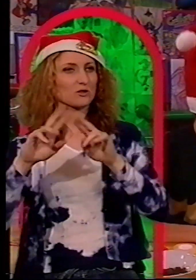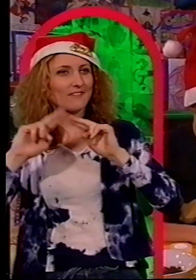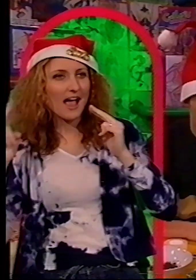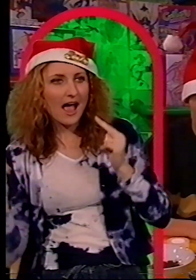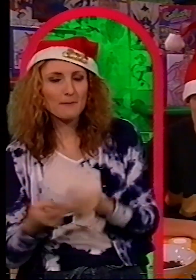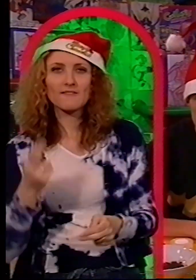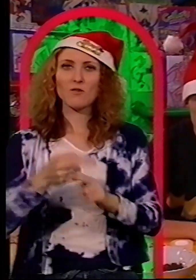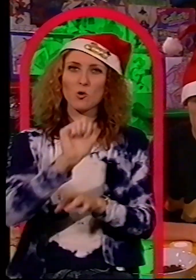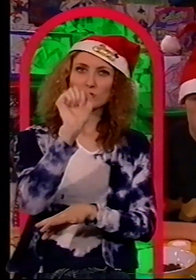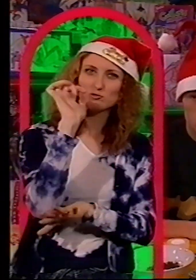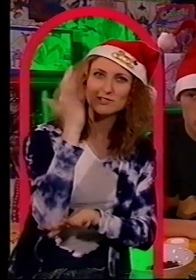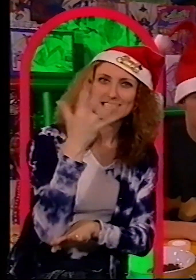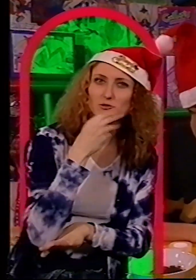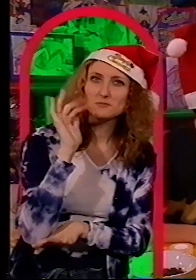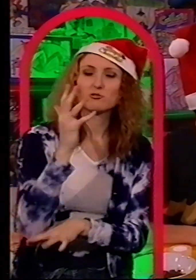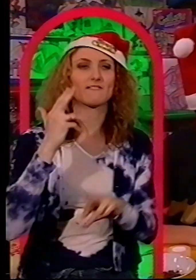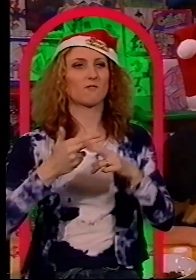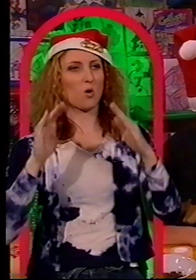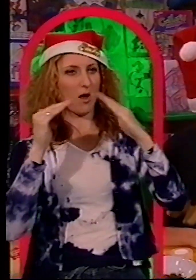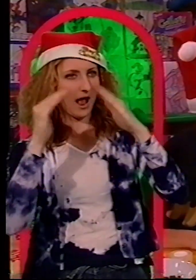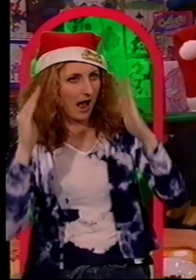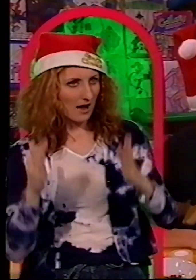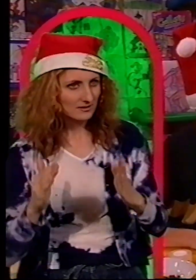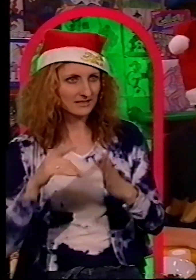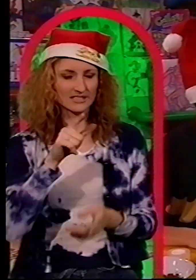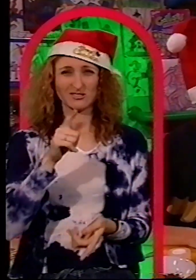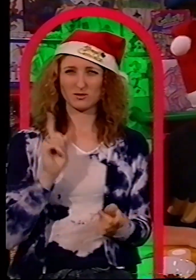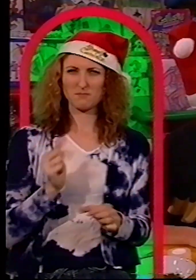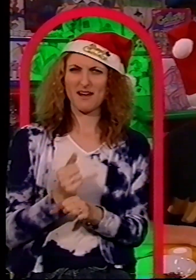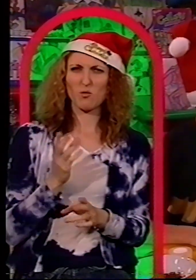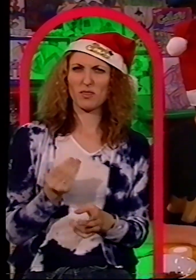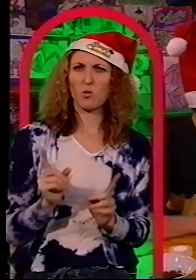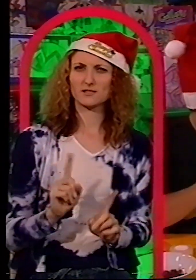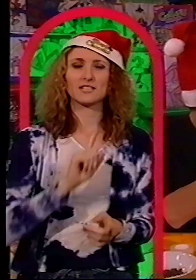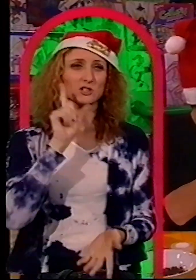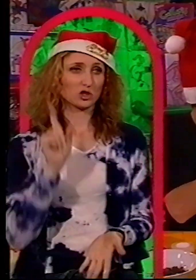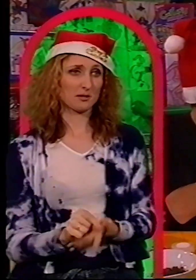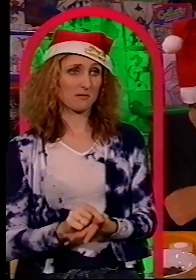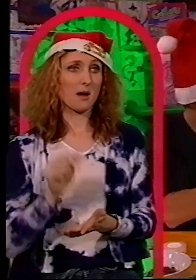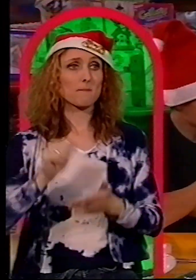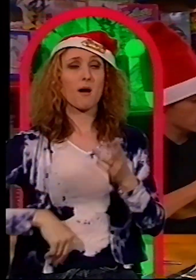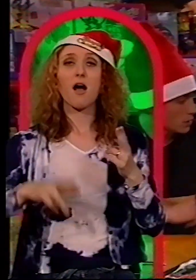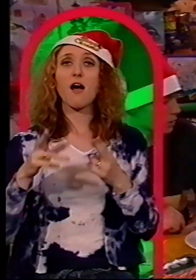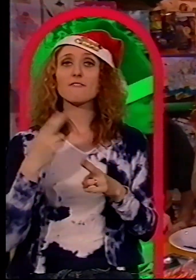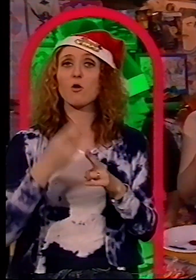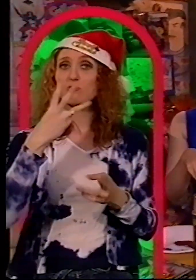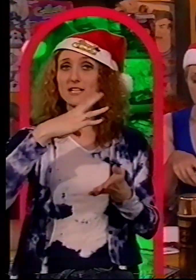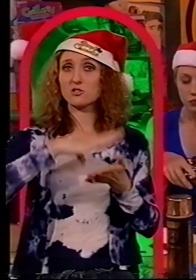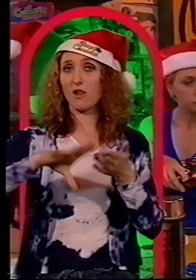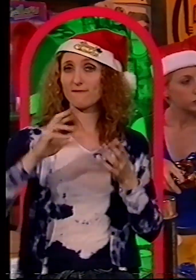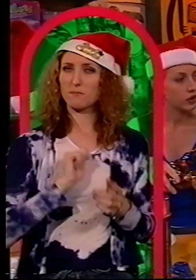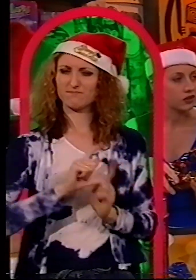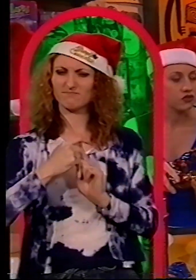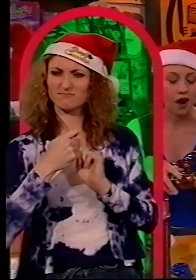for the tree, for the house. Nice. What is this made out of? This is just... This is really, really cheap. You just get it for about $3 to your local department store. That's what we like to hear,